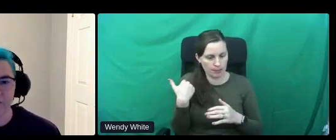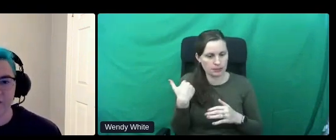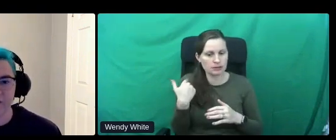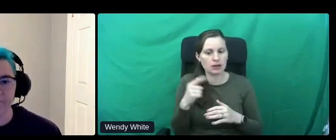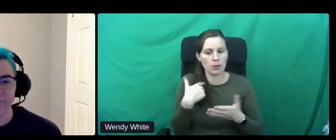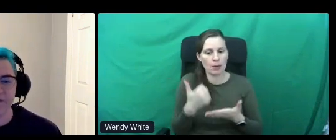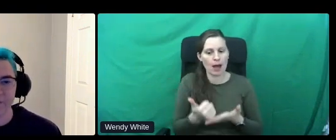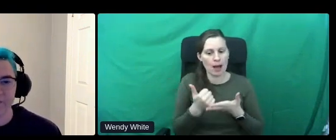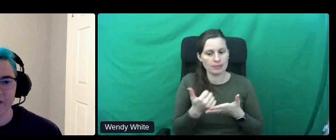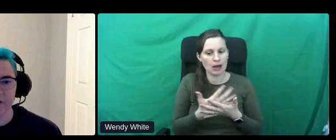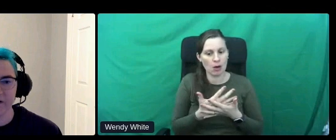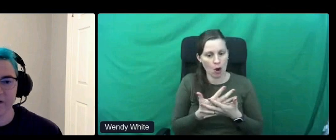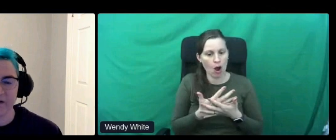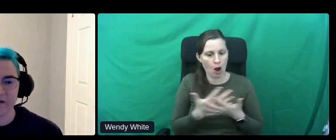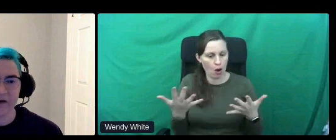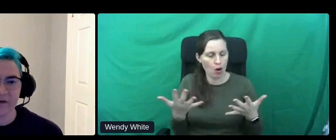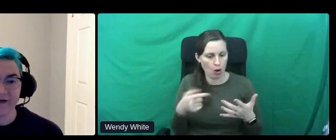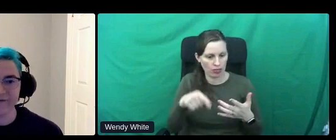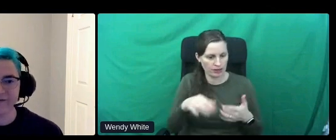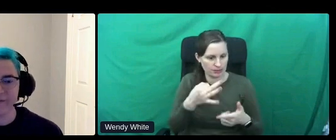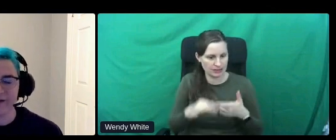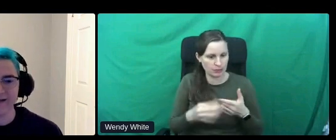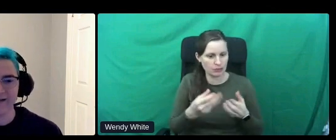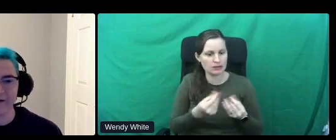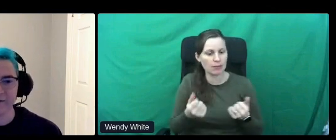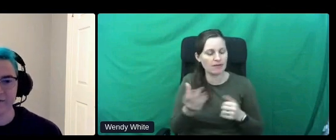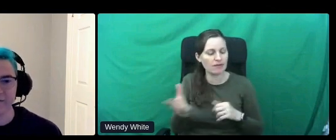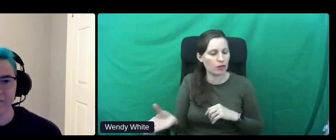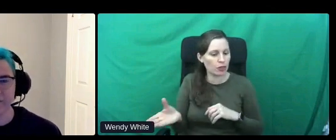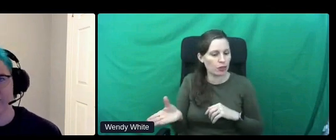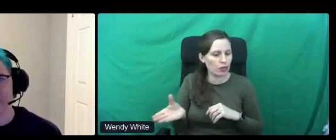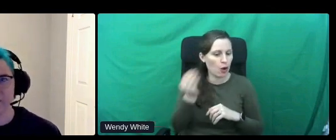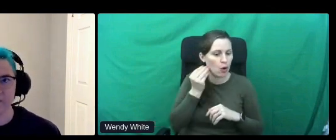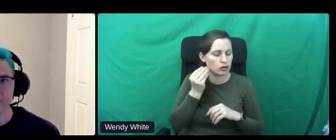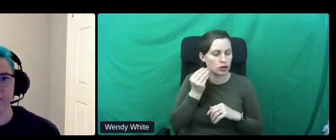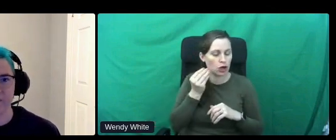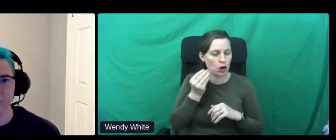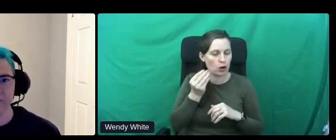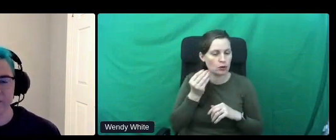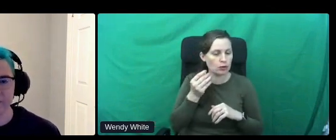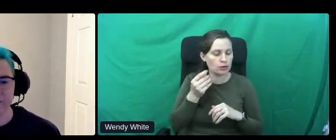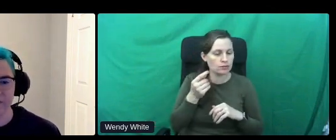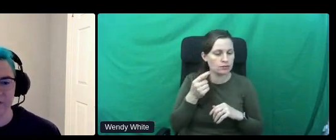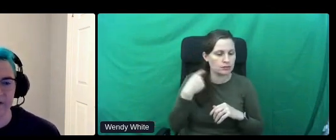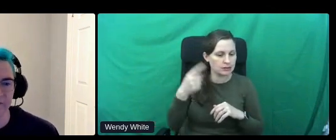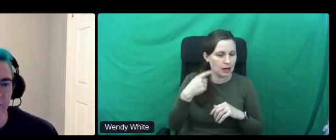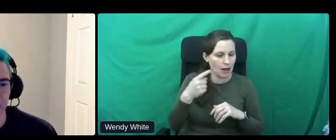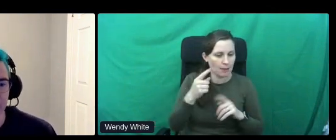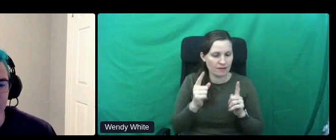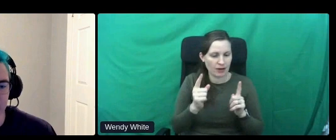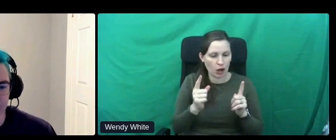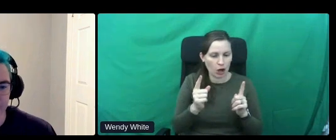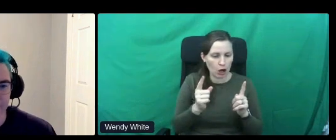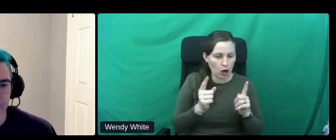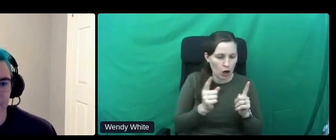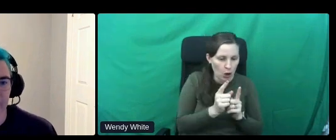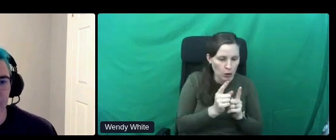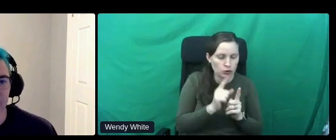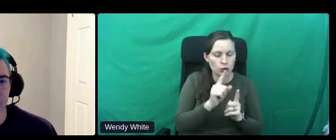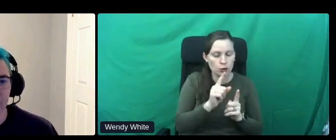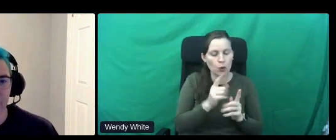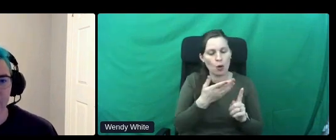one, with some of the audio sounds being identical to or very close to the ones used in The Last of Us Part 2.